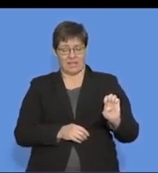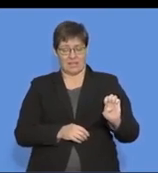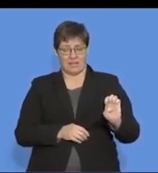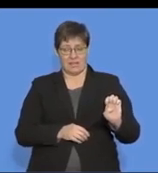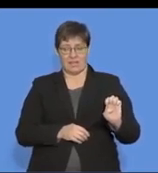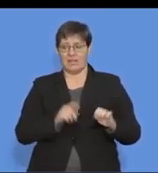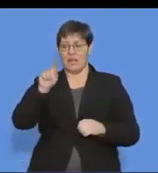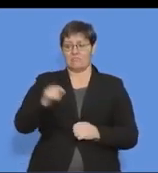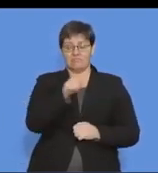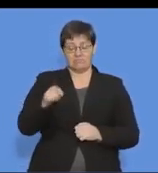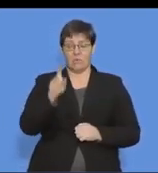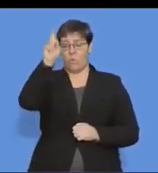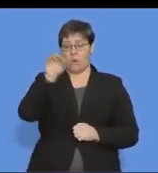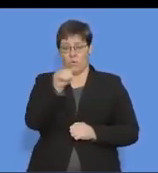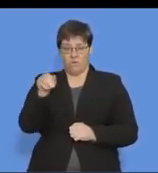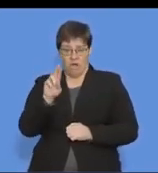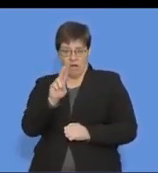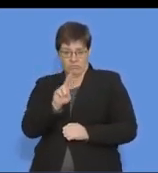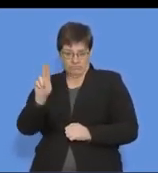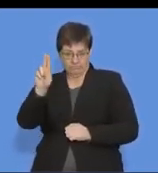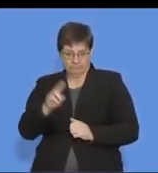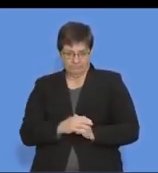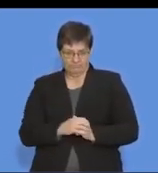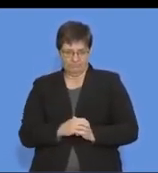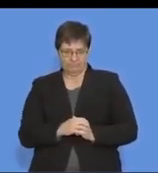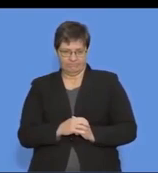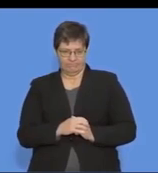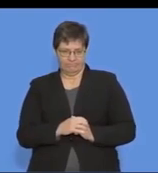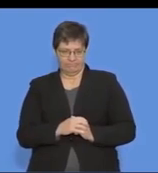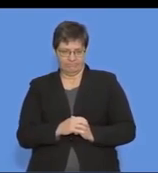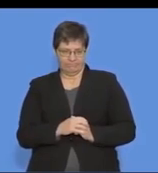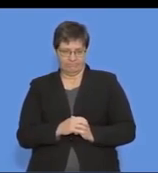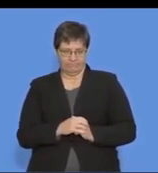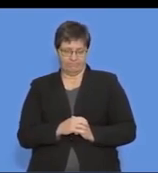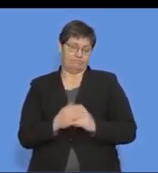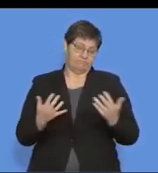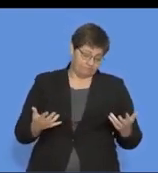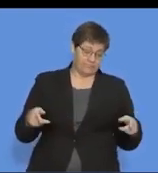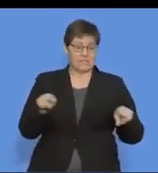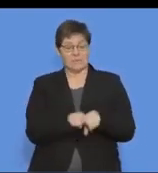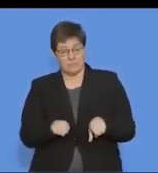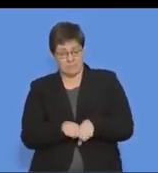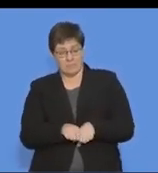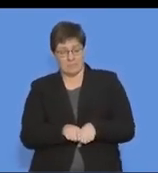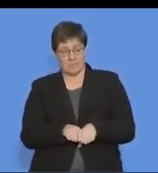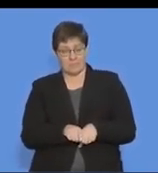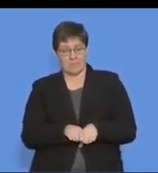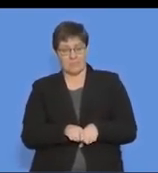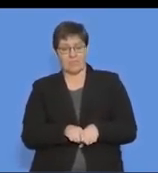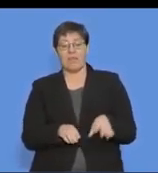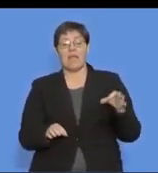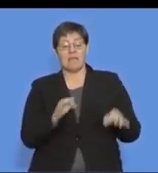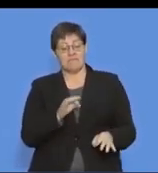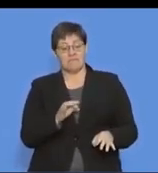repulsion is inversely proportional to the square of the distance, right? So at the same time, we are saying that